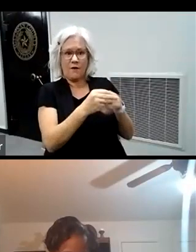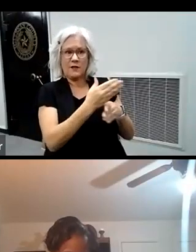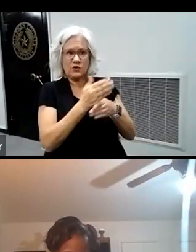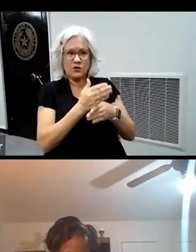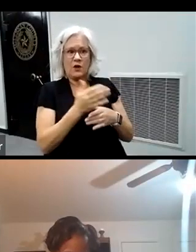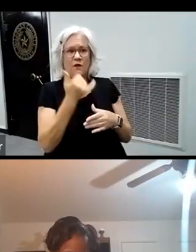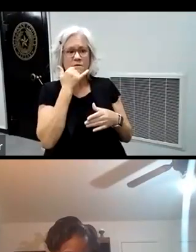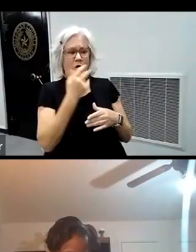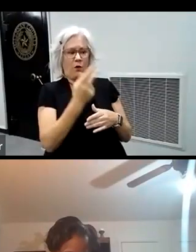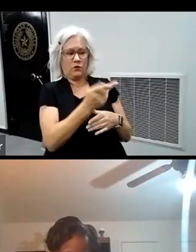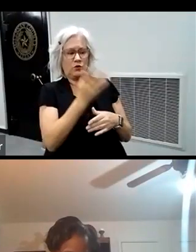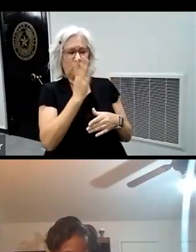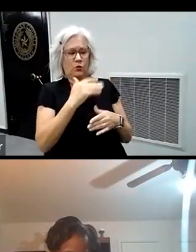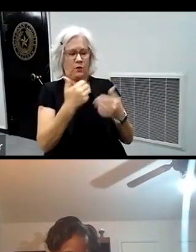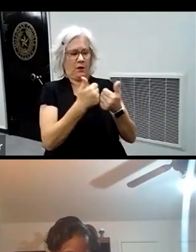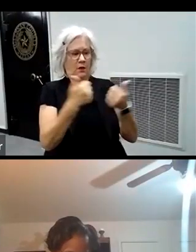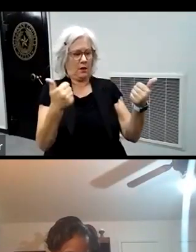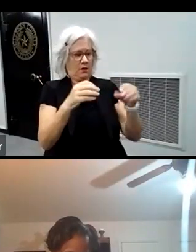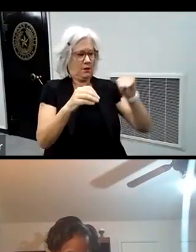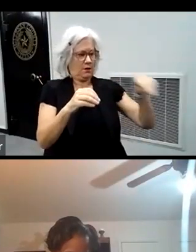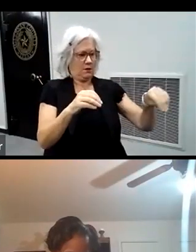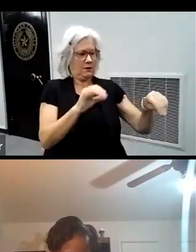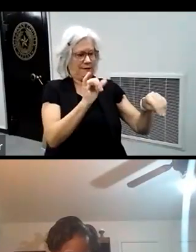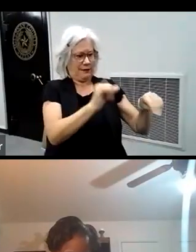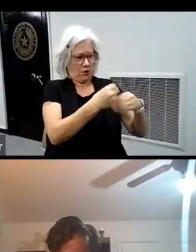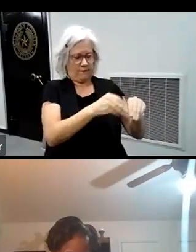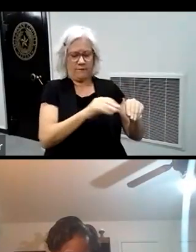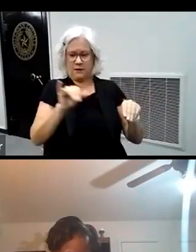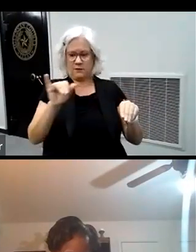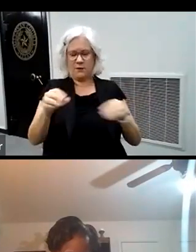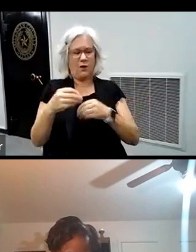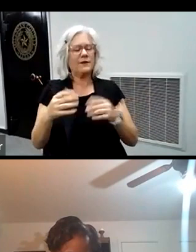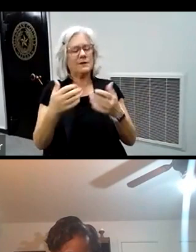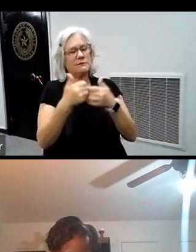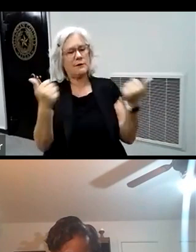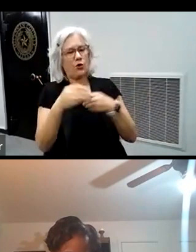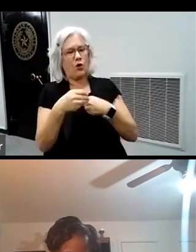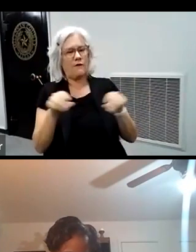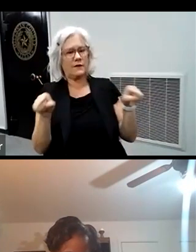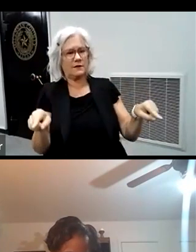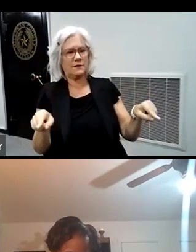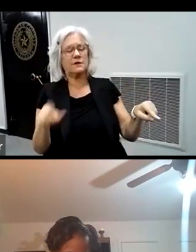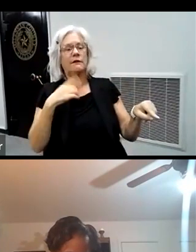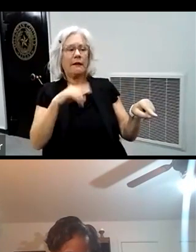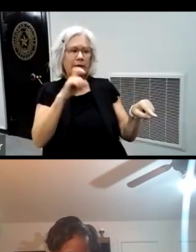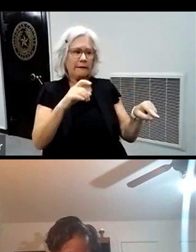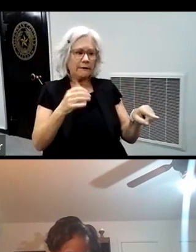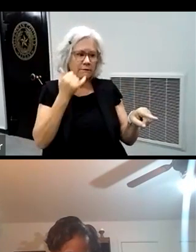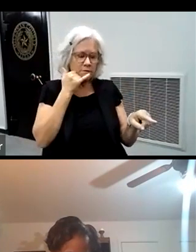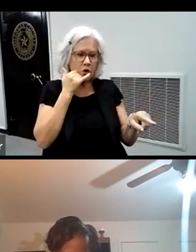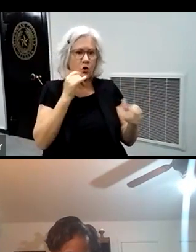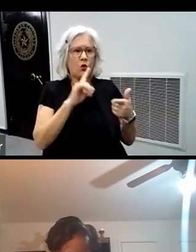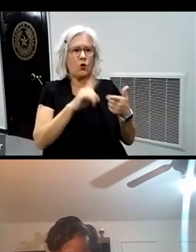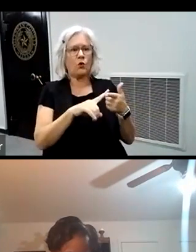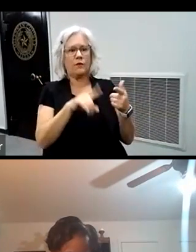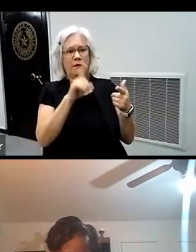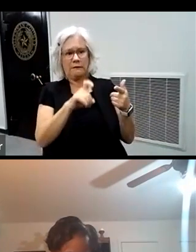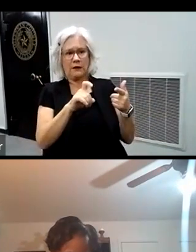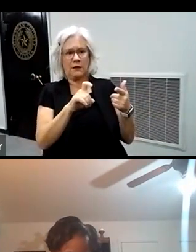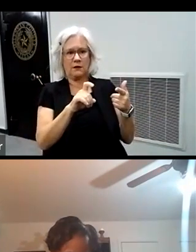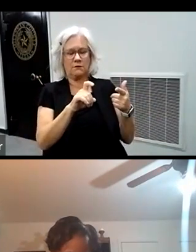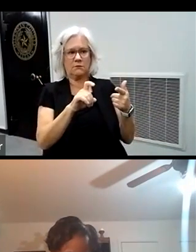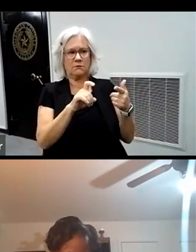into separate offices. They will require an additional phone and license. IT can provide a